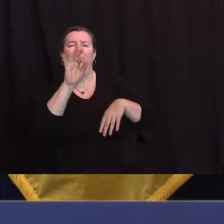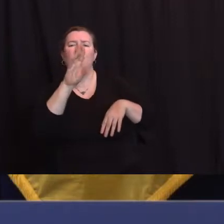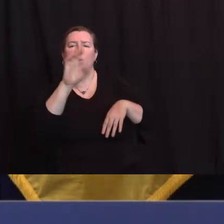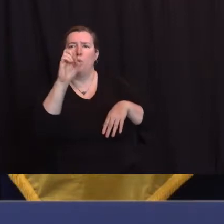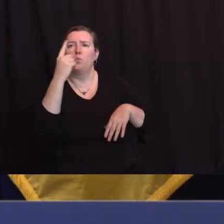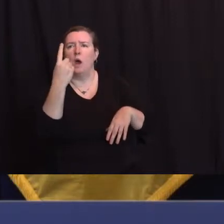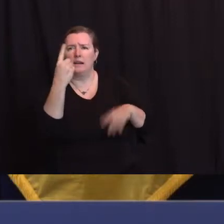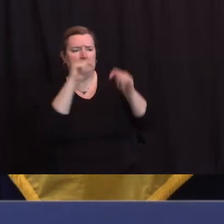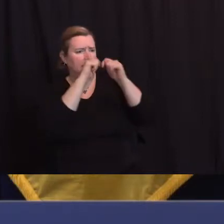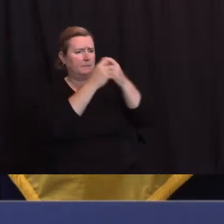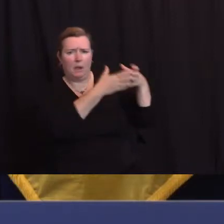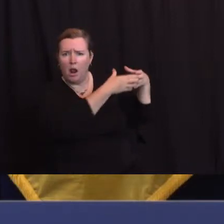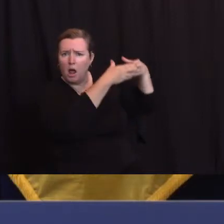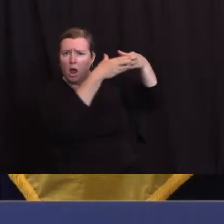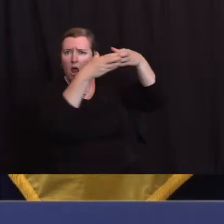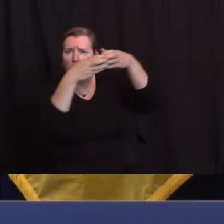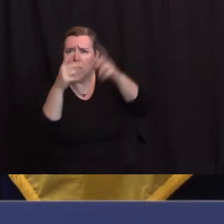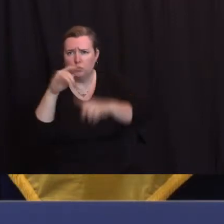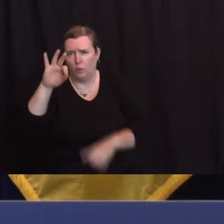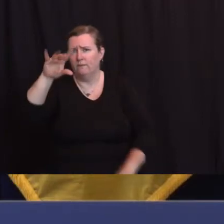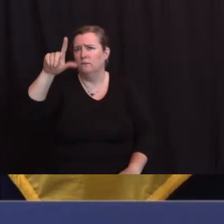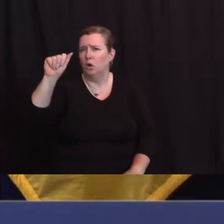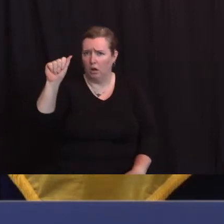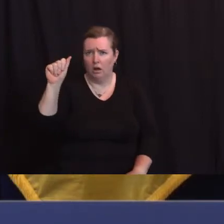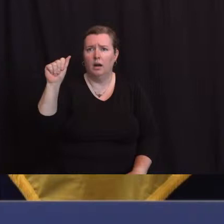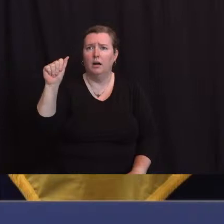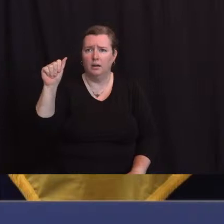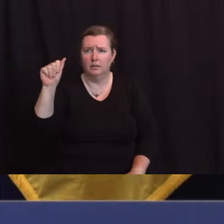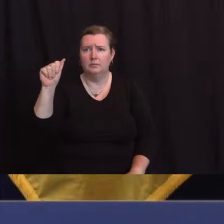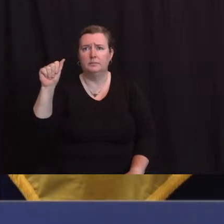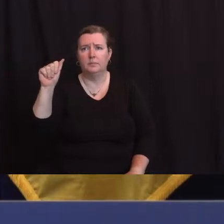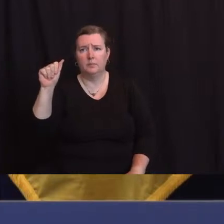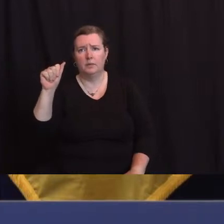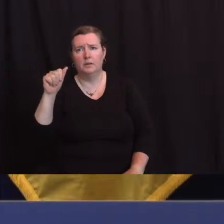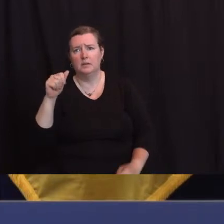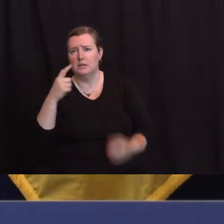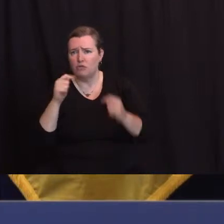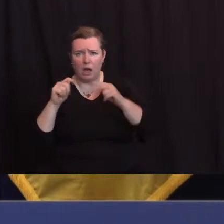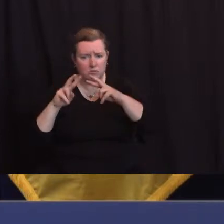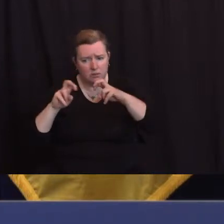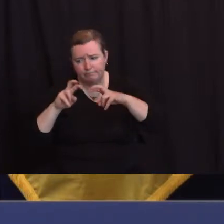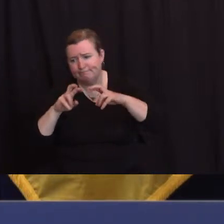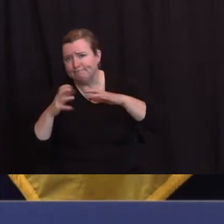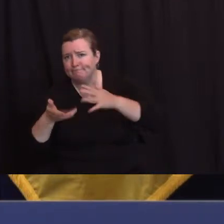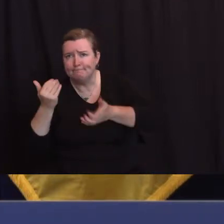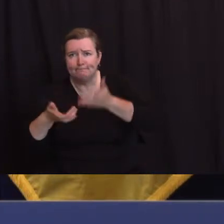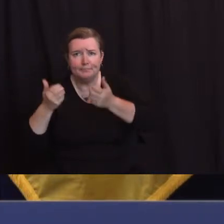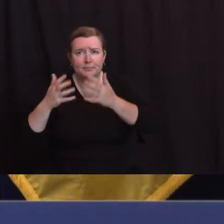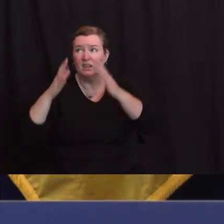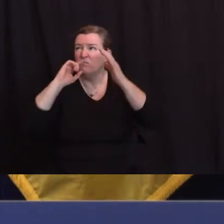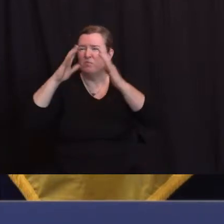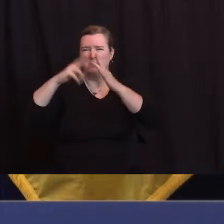team down in Florida, trying to dig through that awful tragedy.